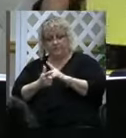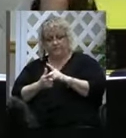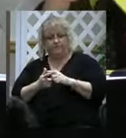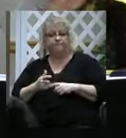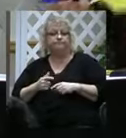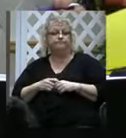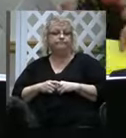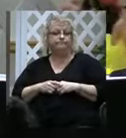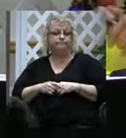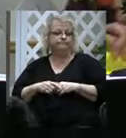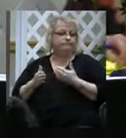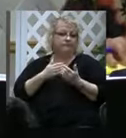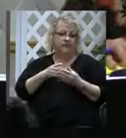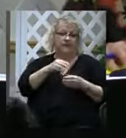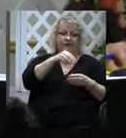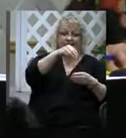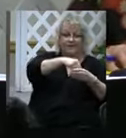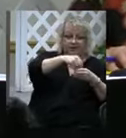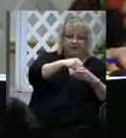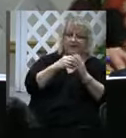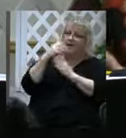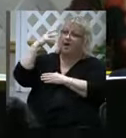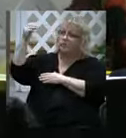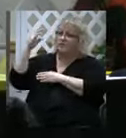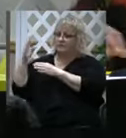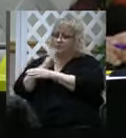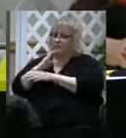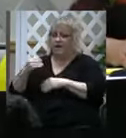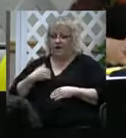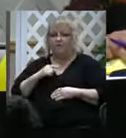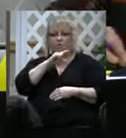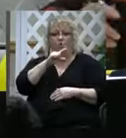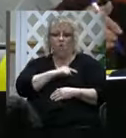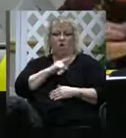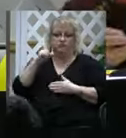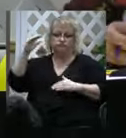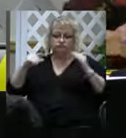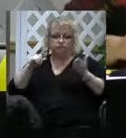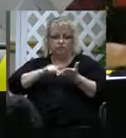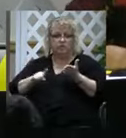for translation, whether it's internal or external, we have those quality checks in place.